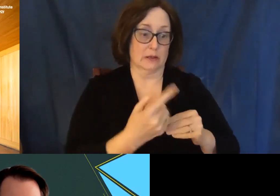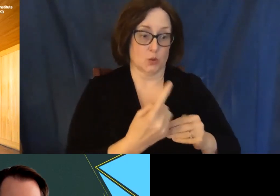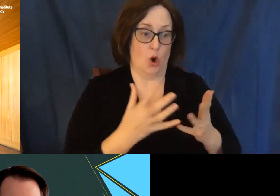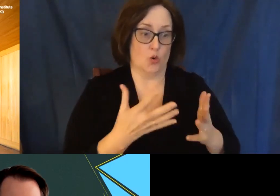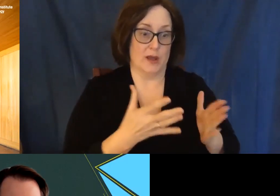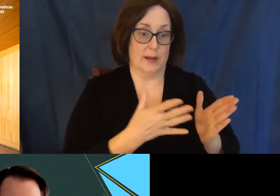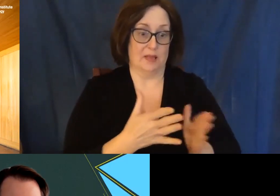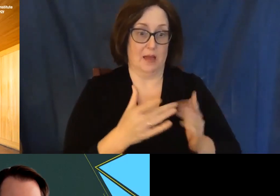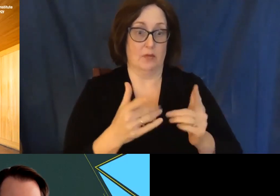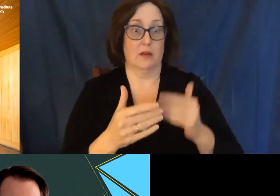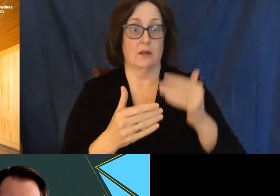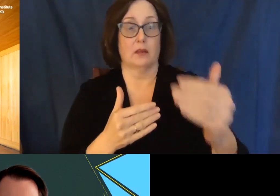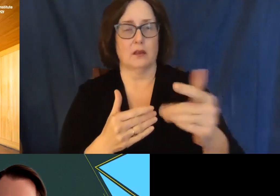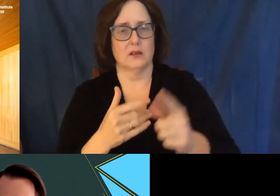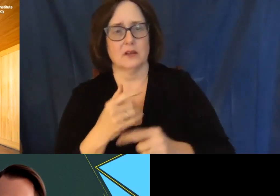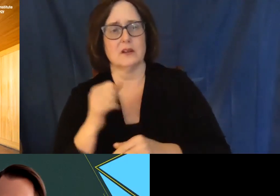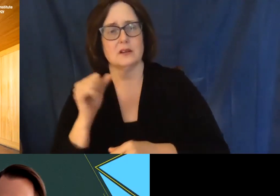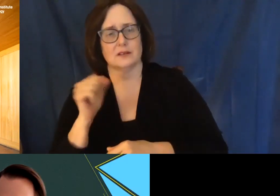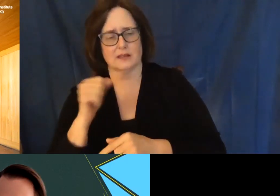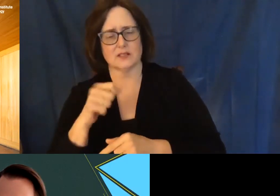that.